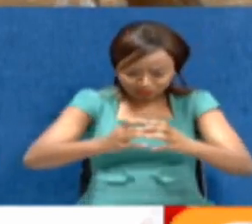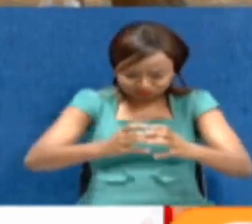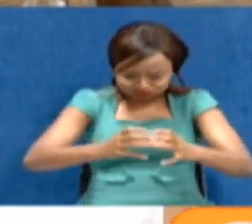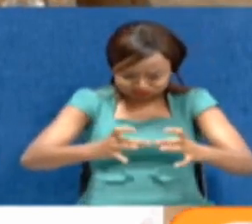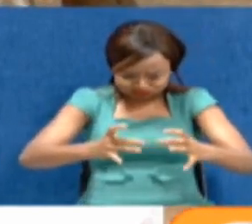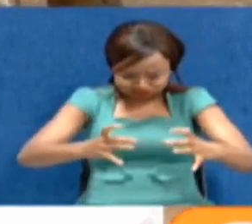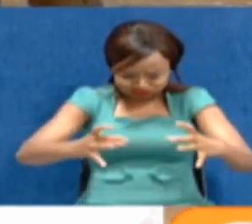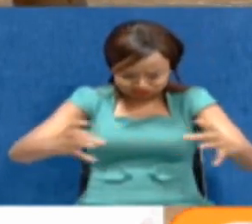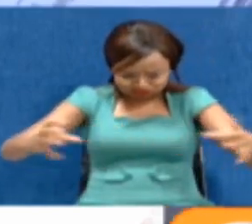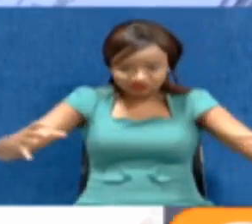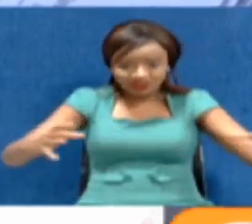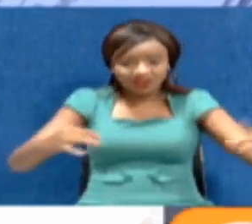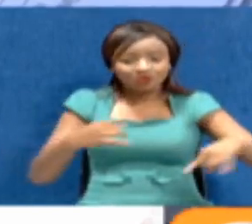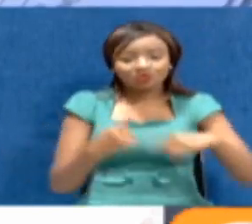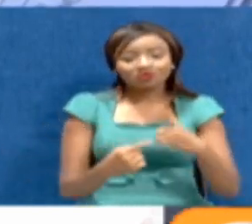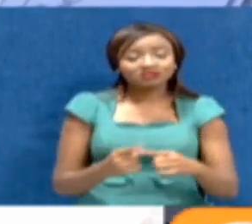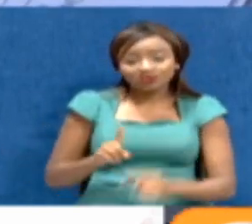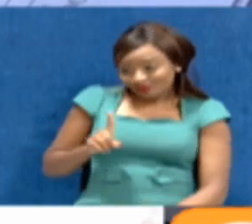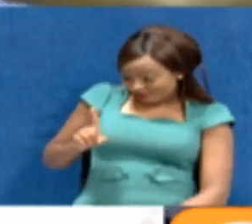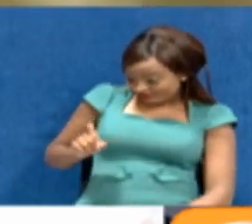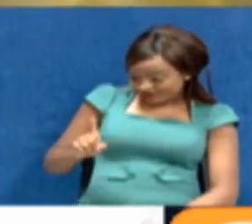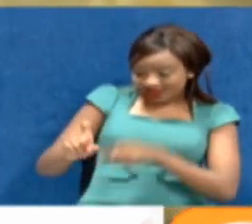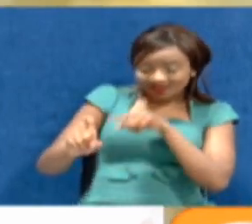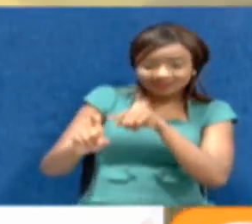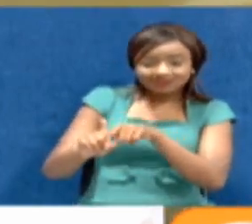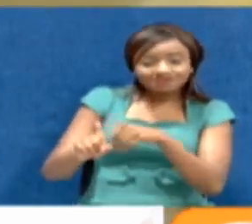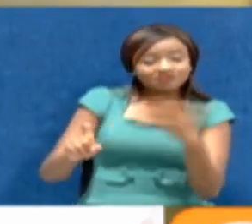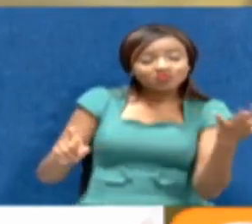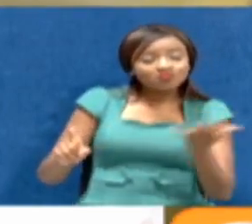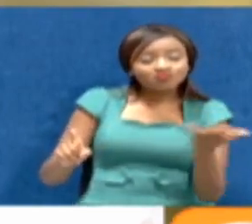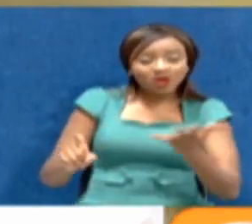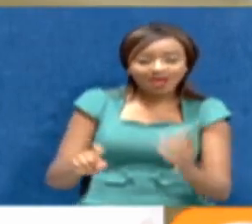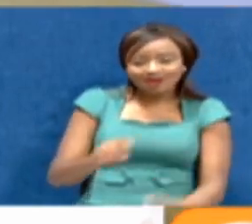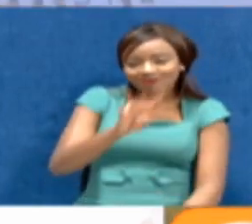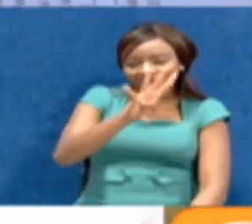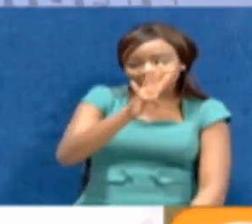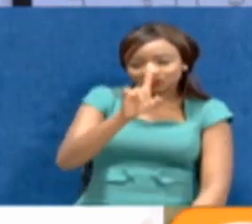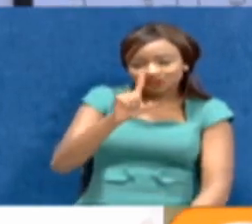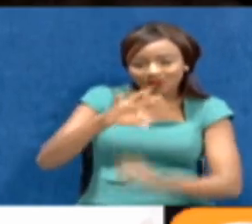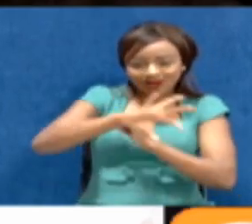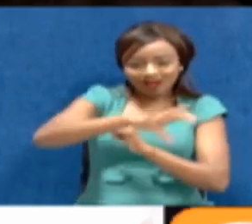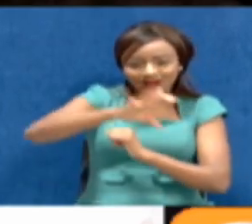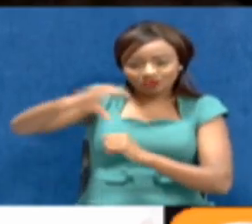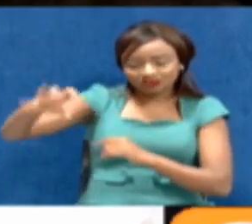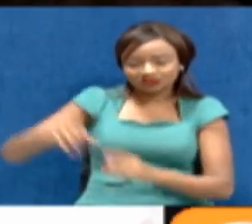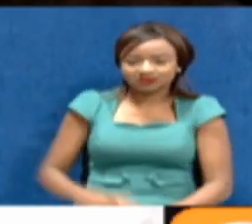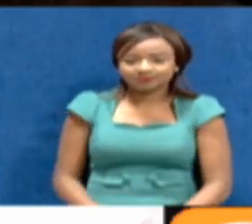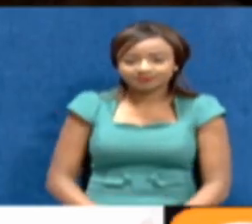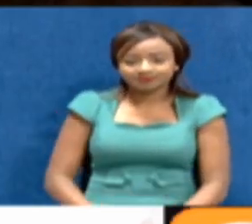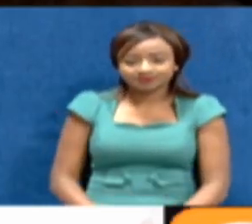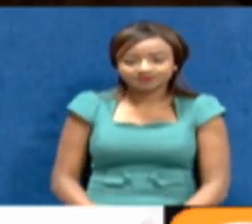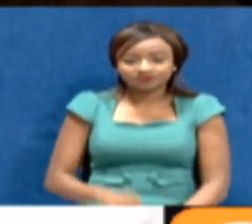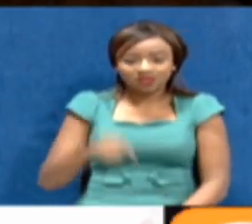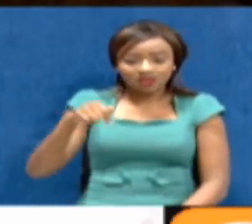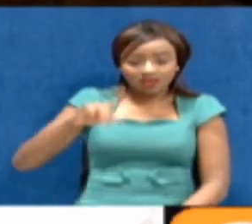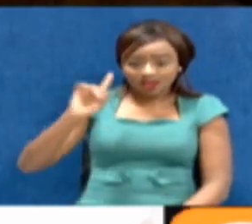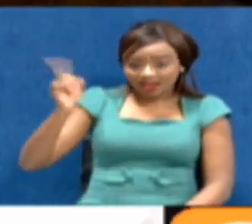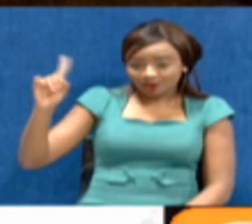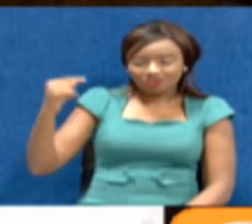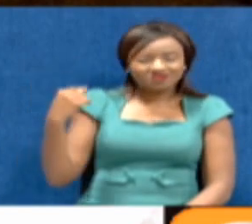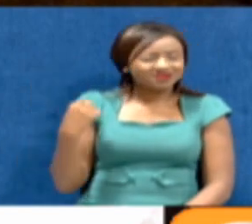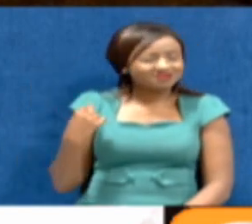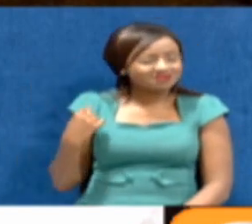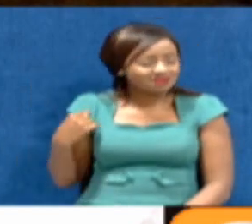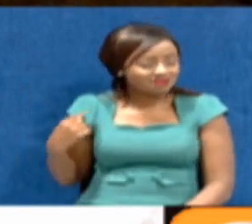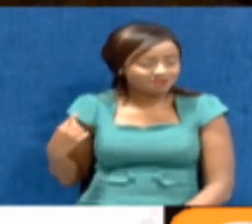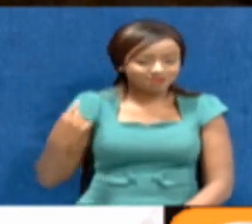of hospitalization. The virus has now taken root into 41 of Kenya's 47 counties. Nairobi remains to be